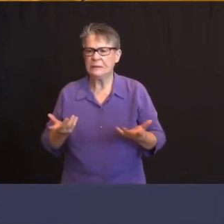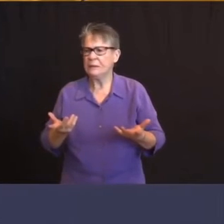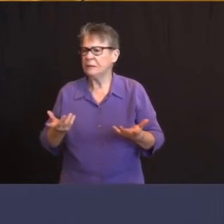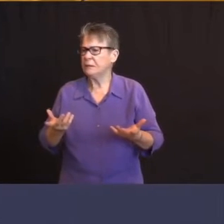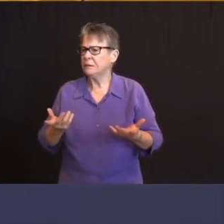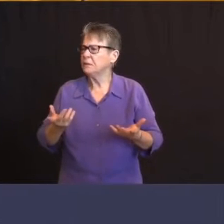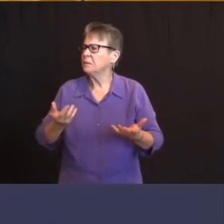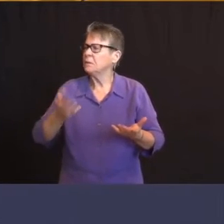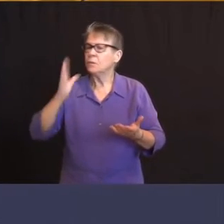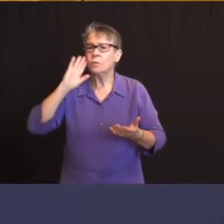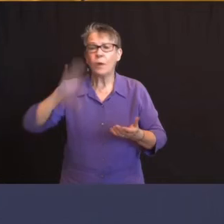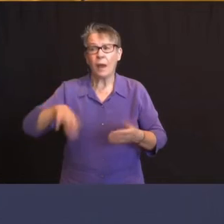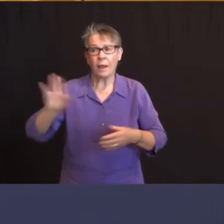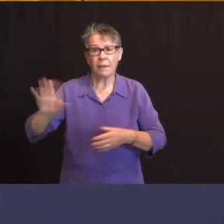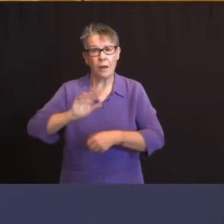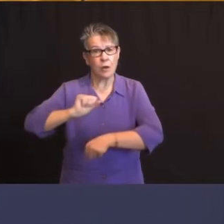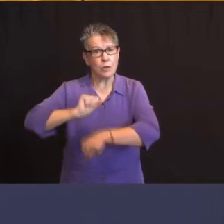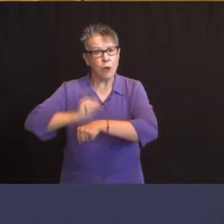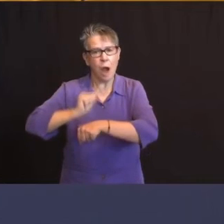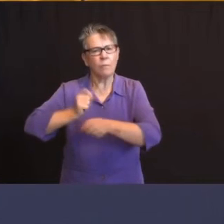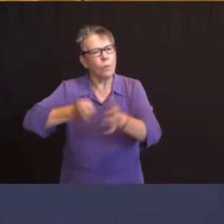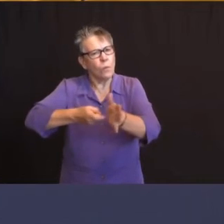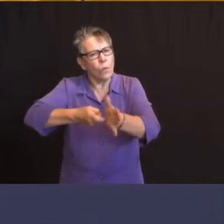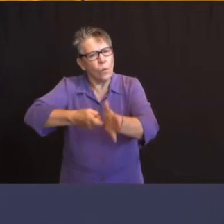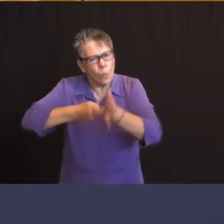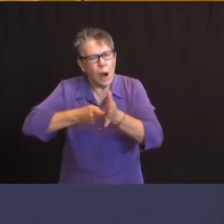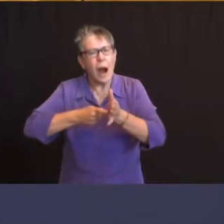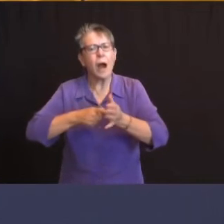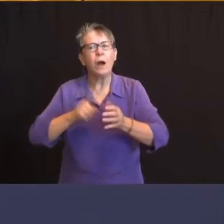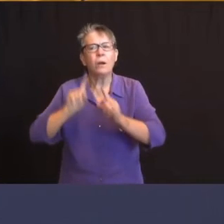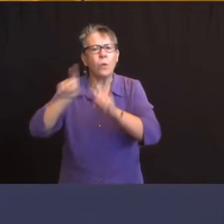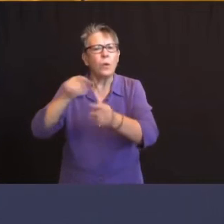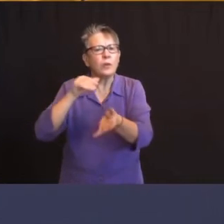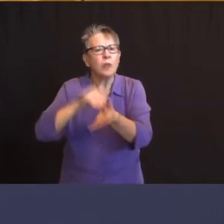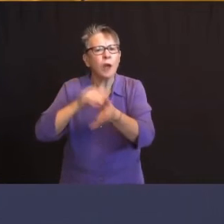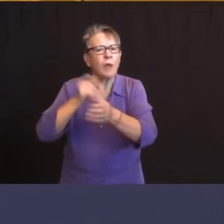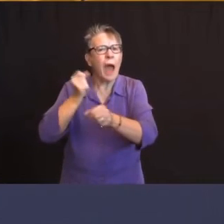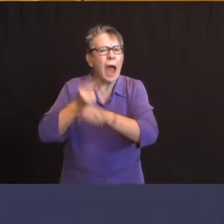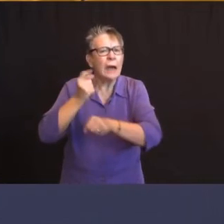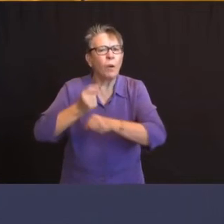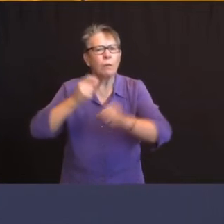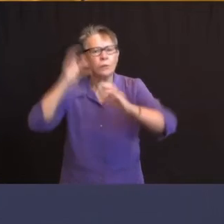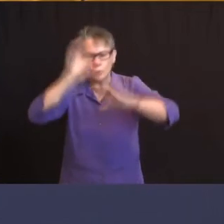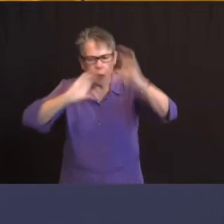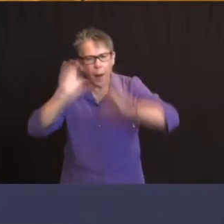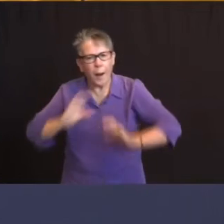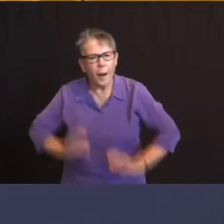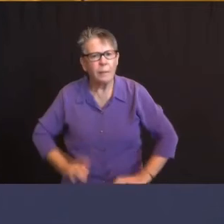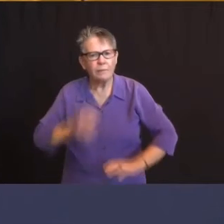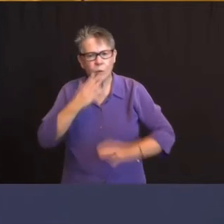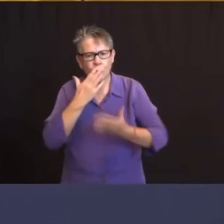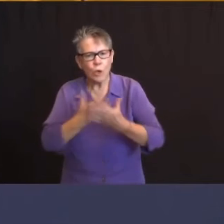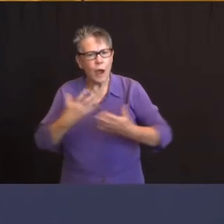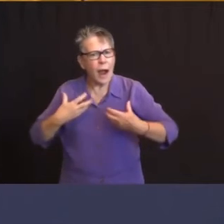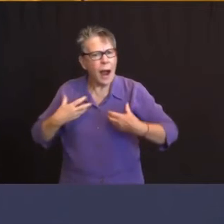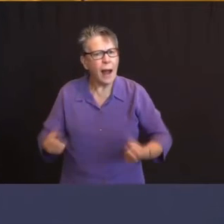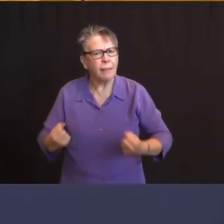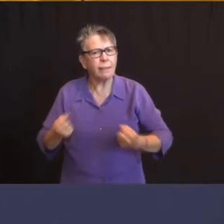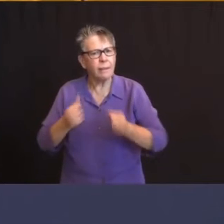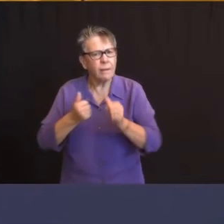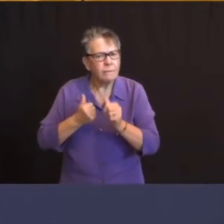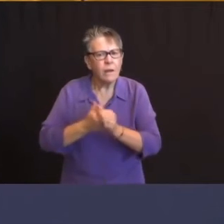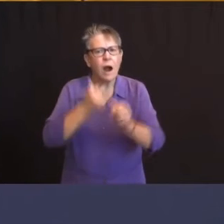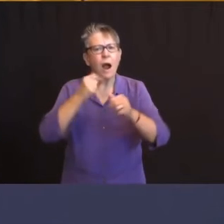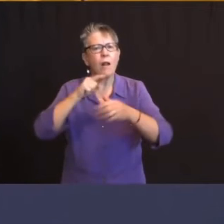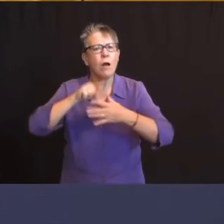So by definition, you're in good shape to begin with. It's pretty frightening. Thank you for that. We'll keep them in our prayers as well. We'll start over